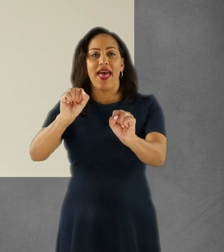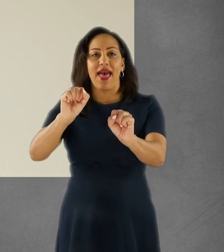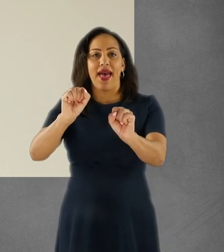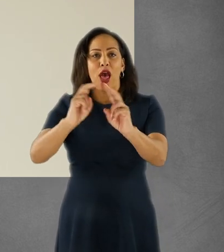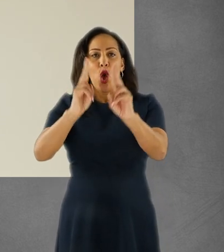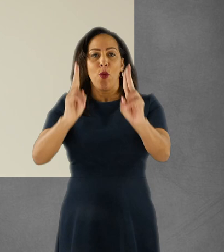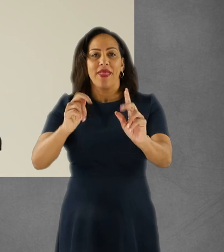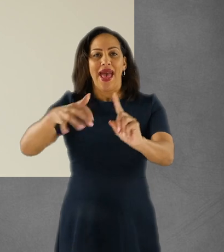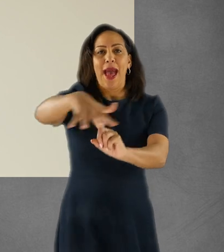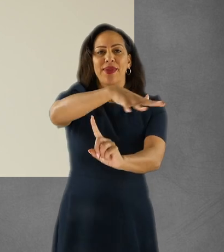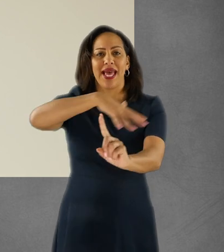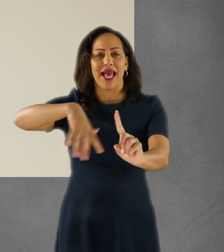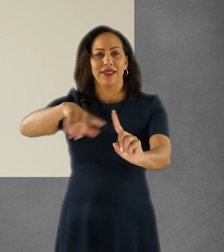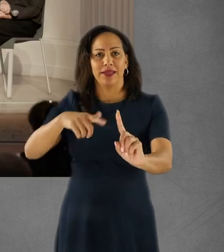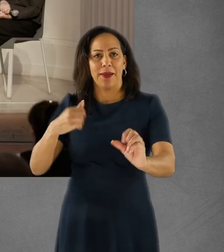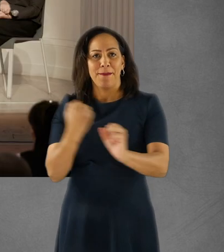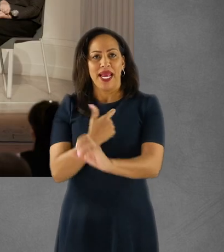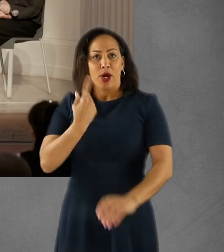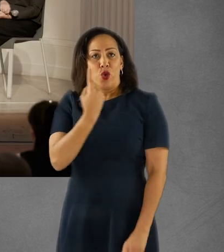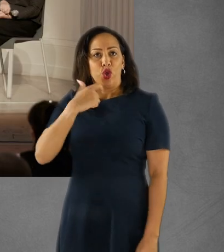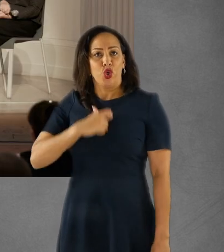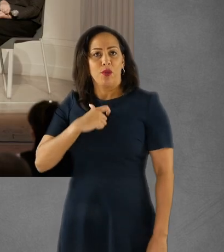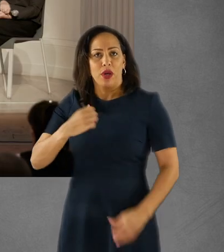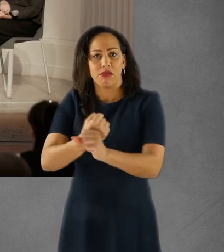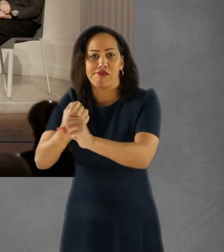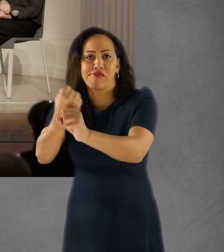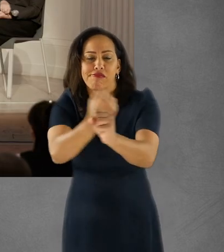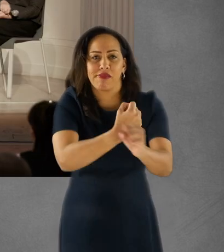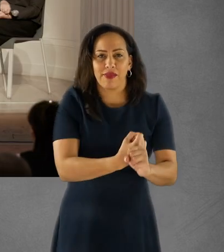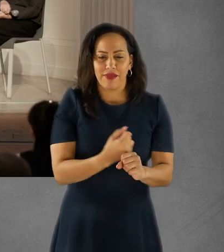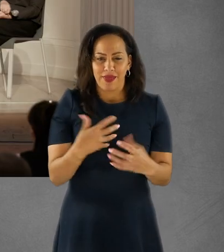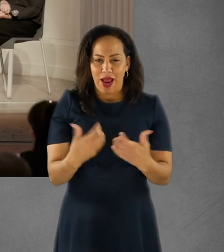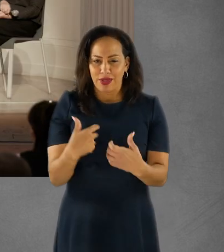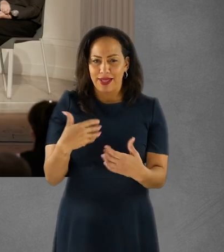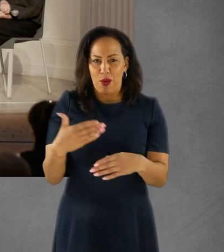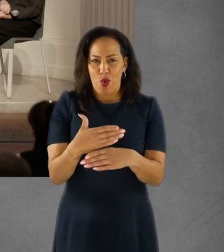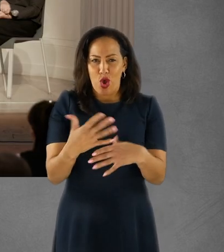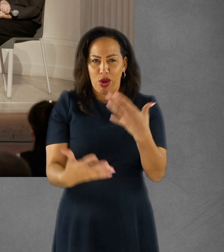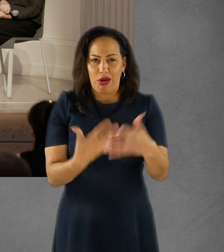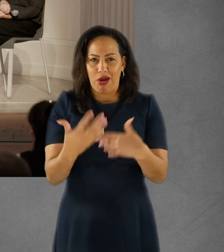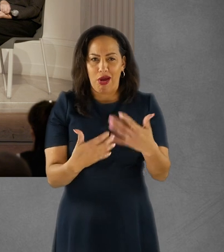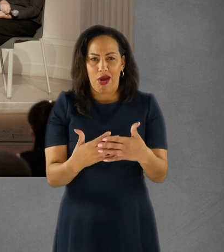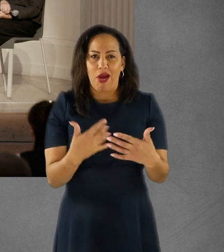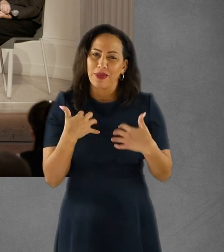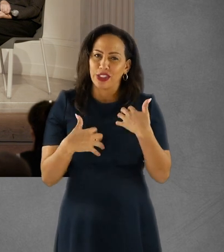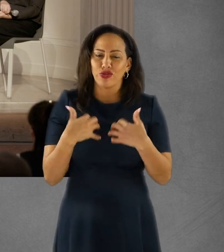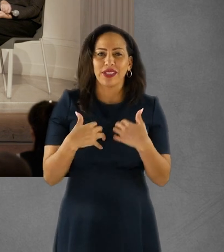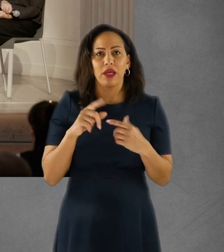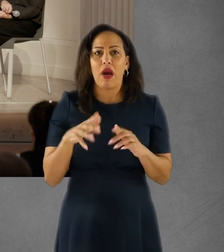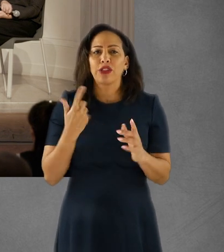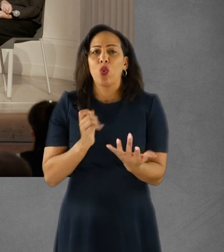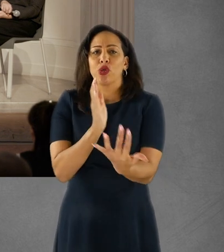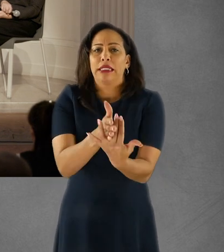they think that could work. But I never wanted to really interrupt the animal.